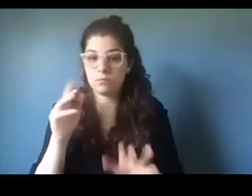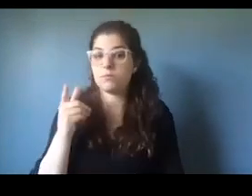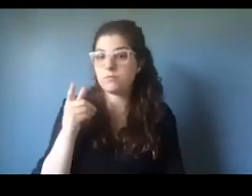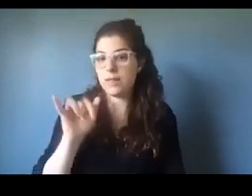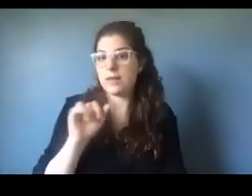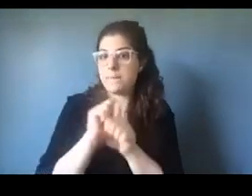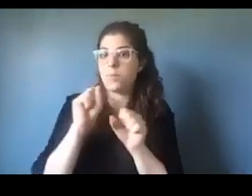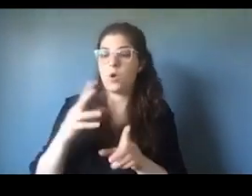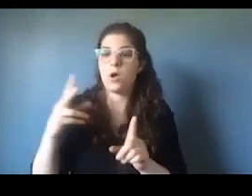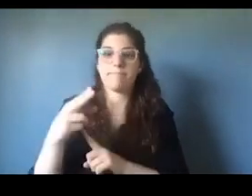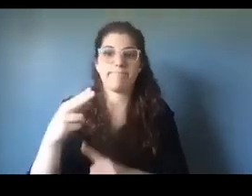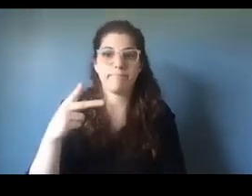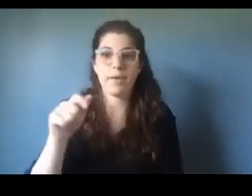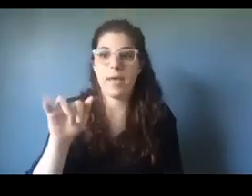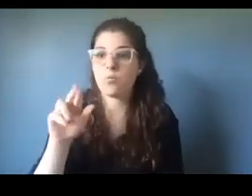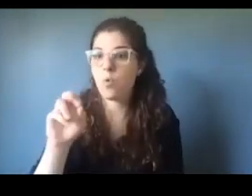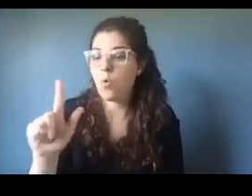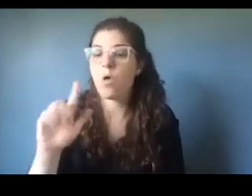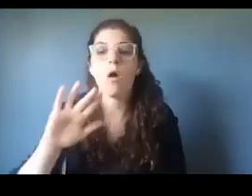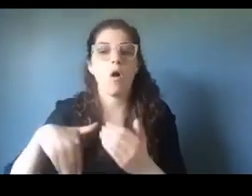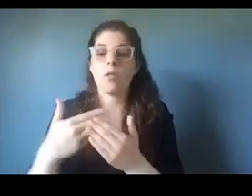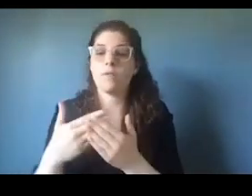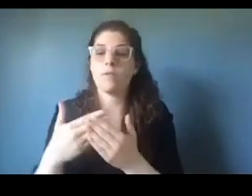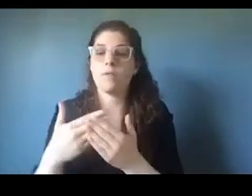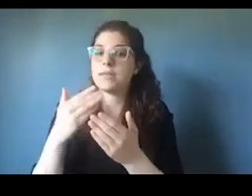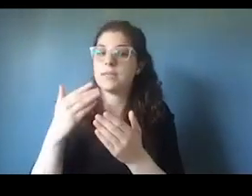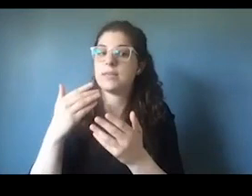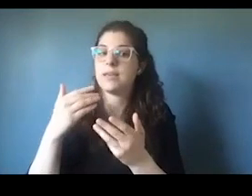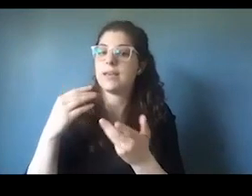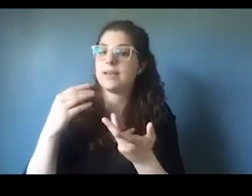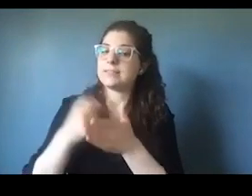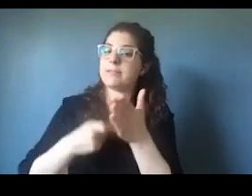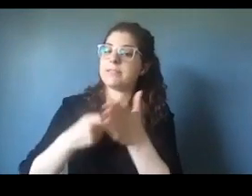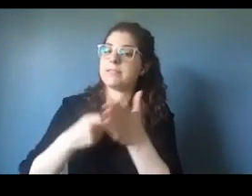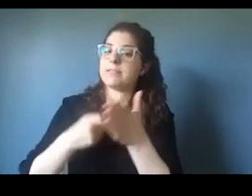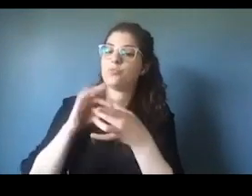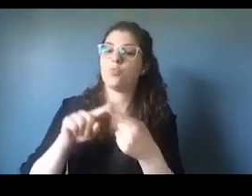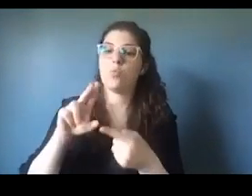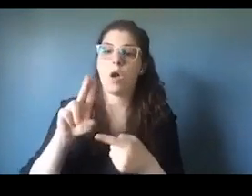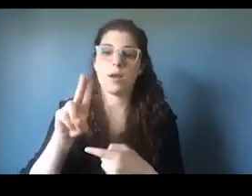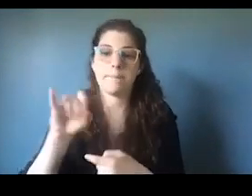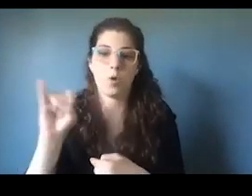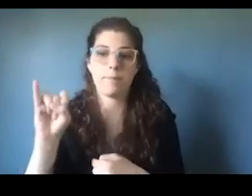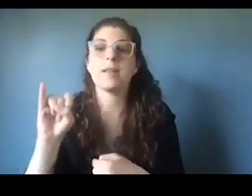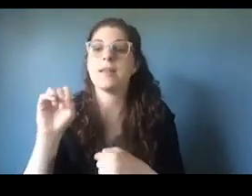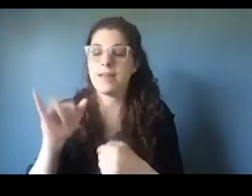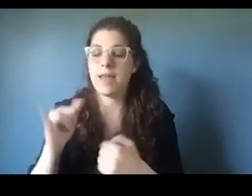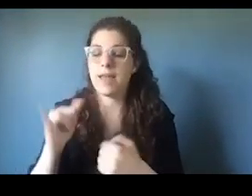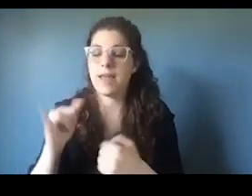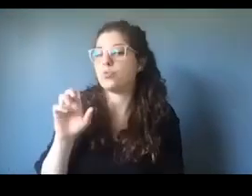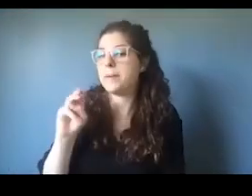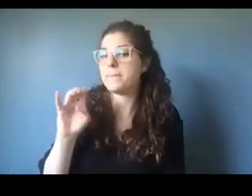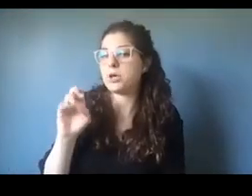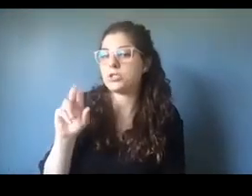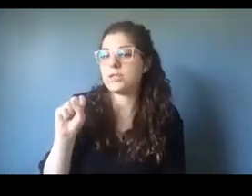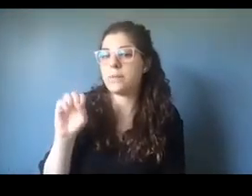cutting payroll, all the expenses associated with unemployment benefits for those short-time programs are reimbursable now by the federal government. Okay,